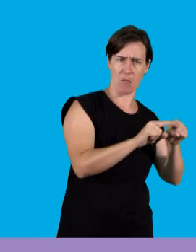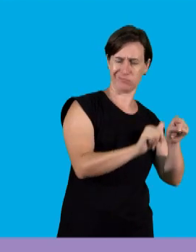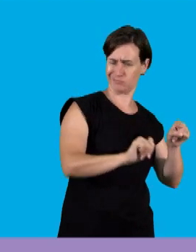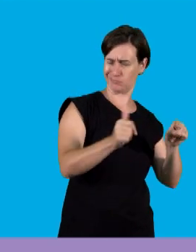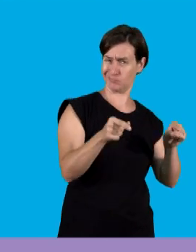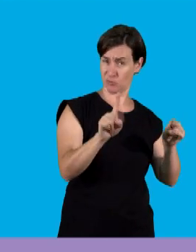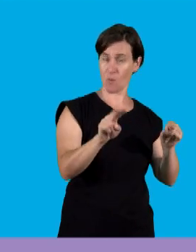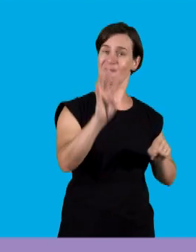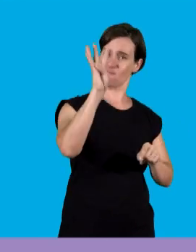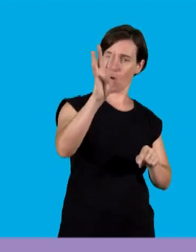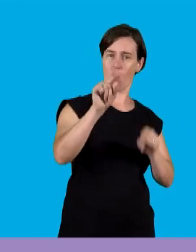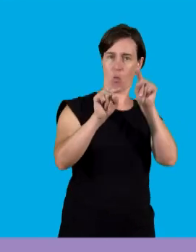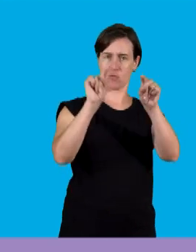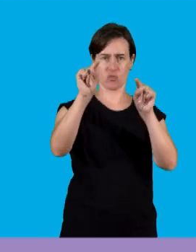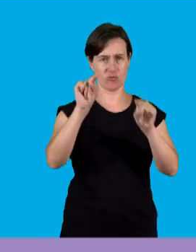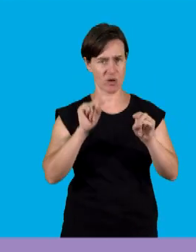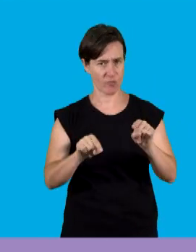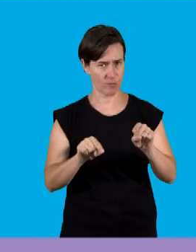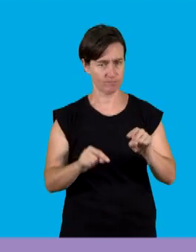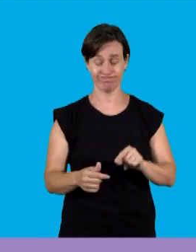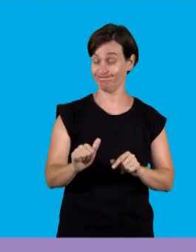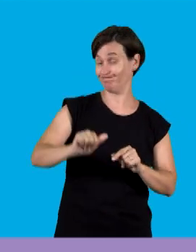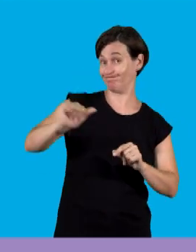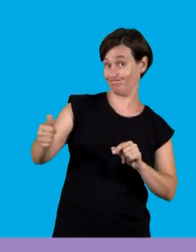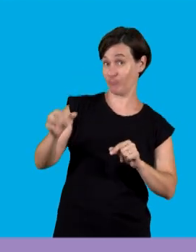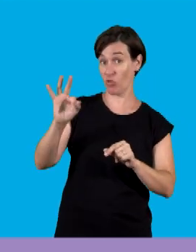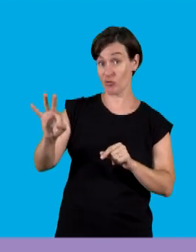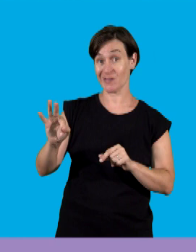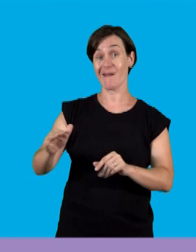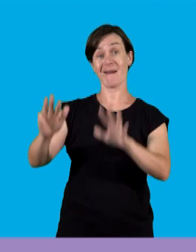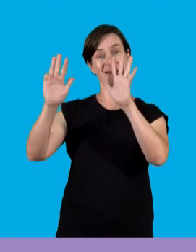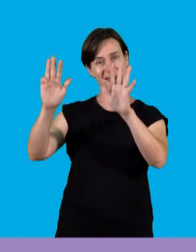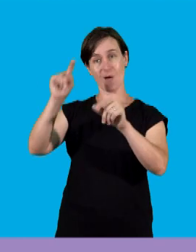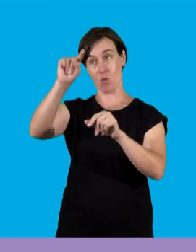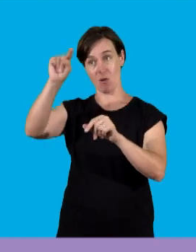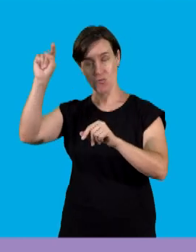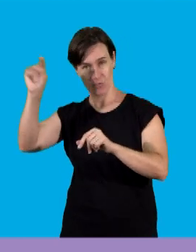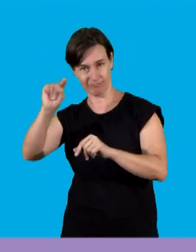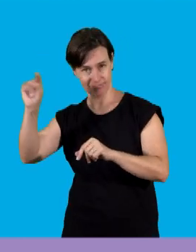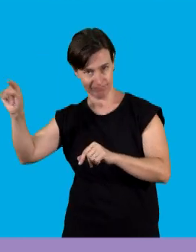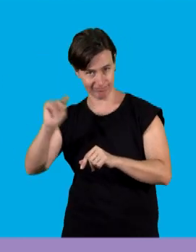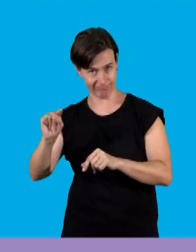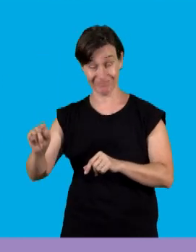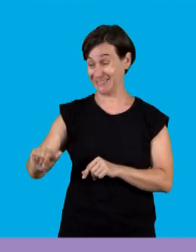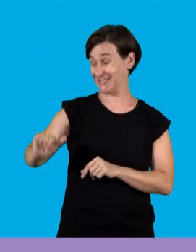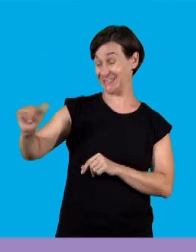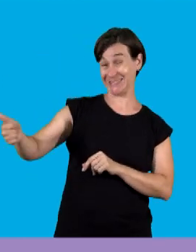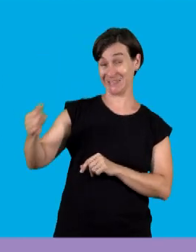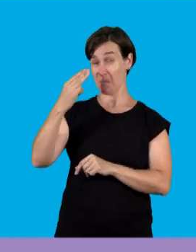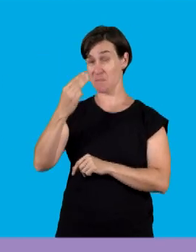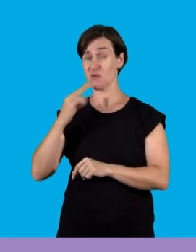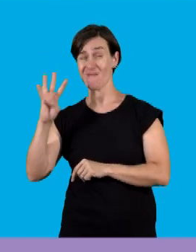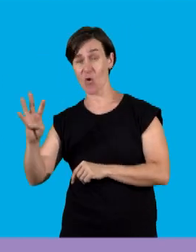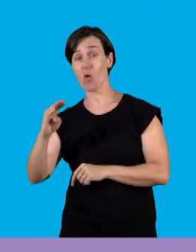have 4 blocks. In the third figure, we have 9 blocks, and in the fourth figure,